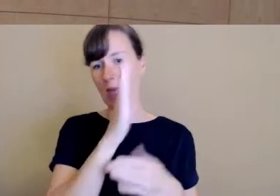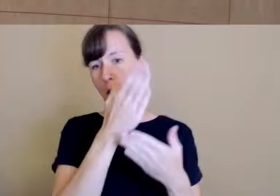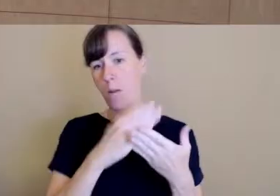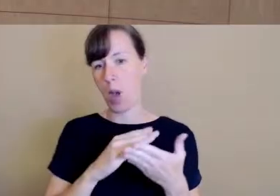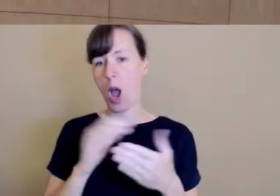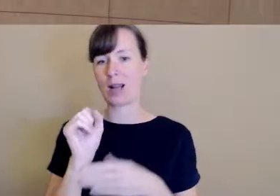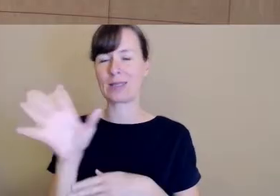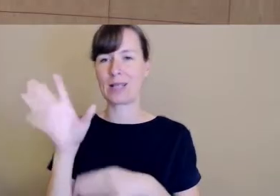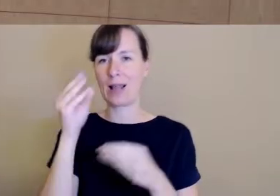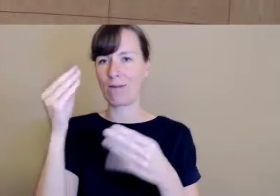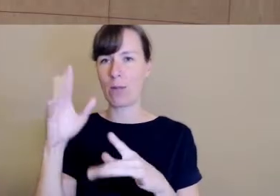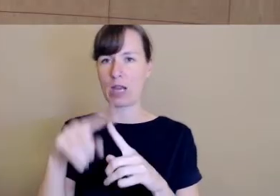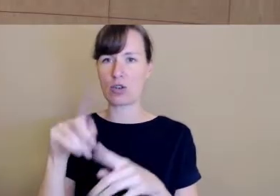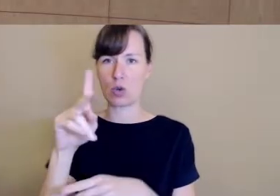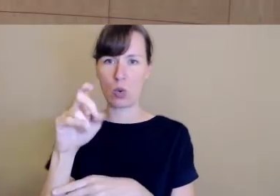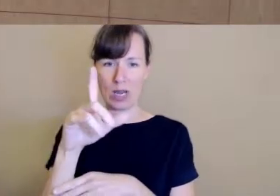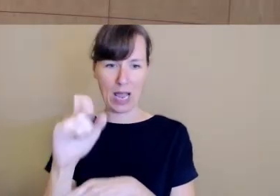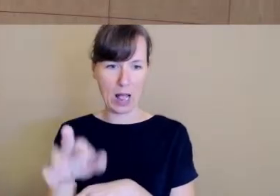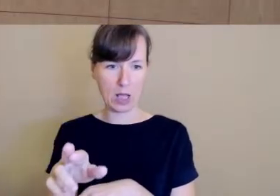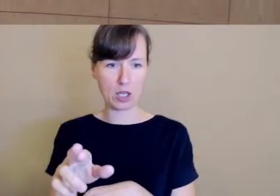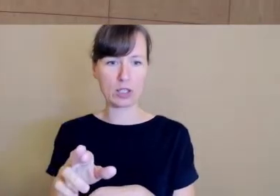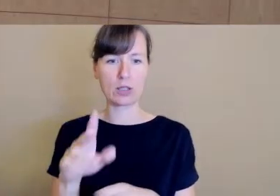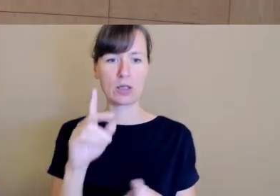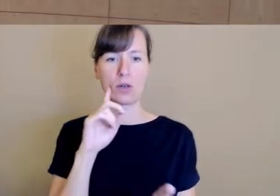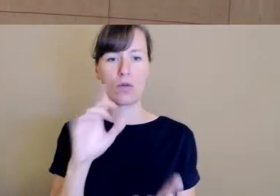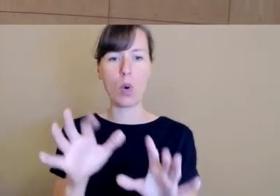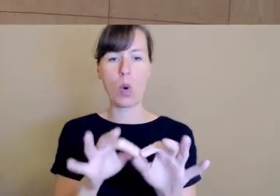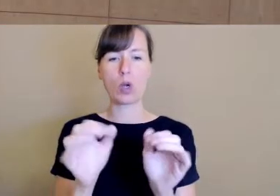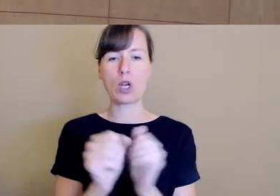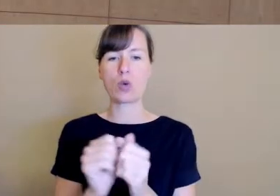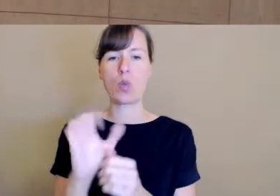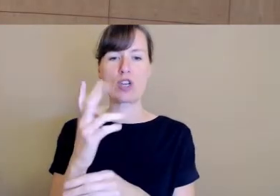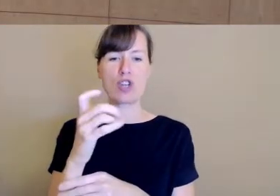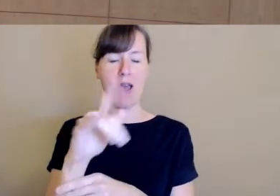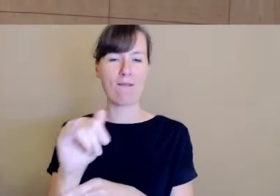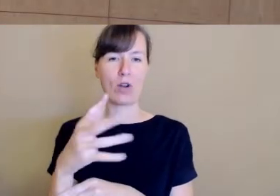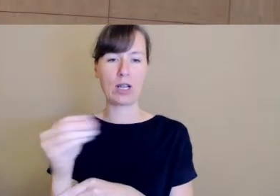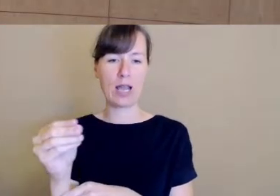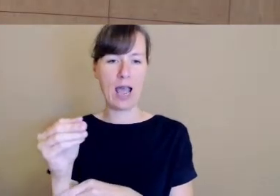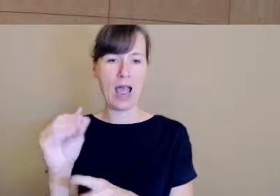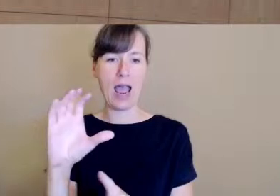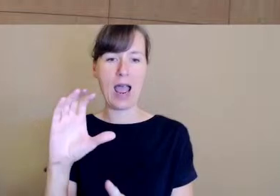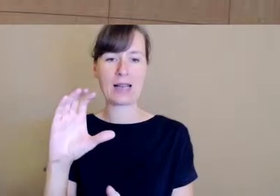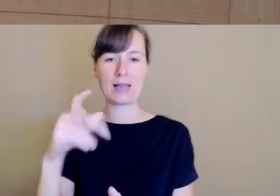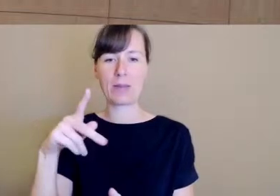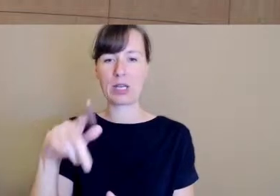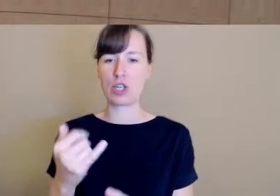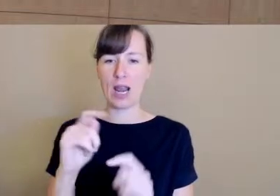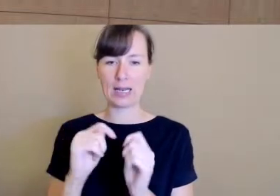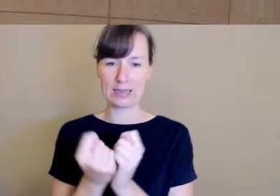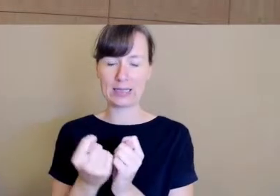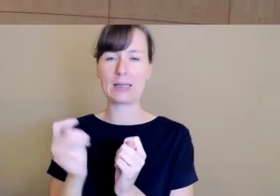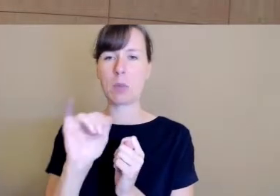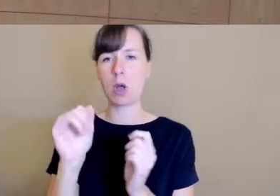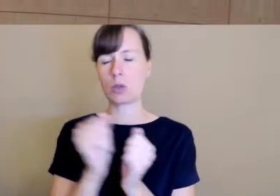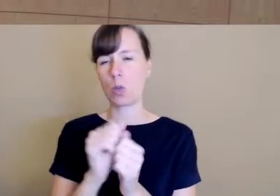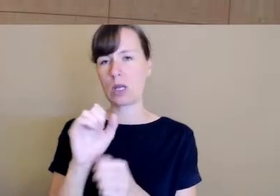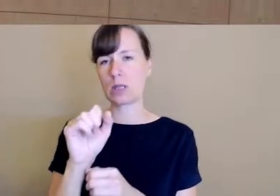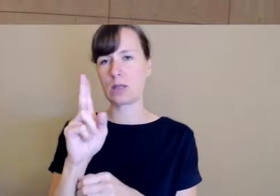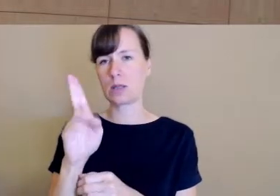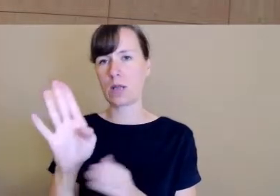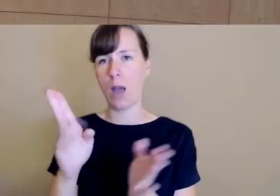with Cheverly and CPJ team, as well as with their subcontractors. Keller is expecting to receive